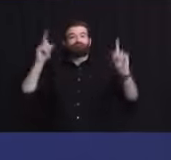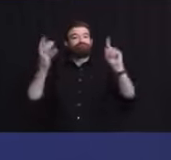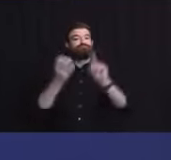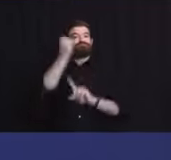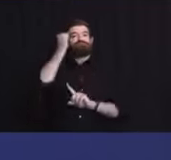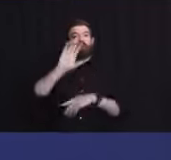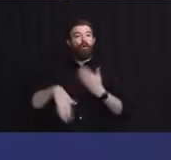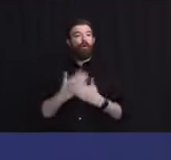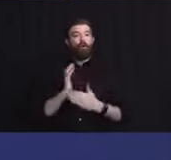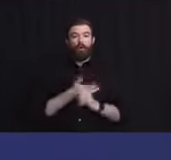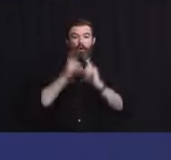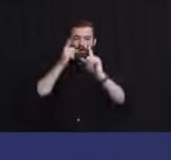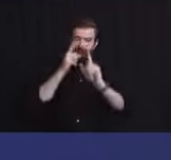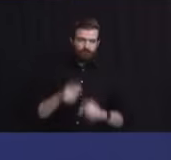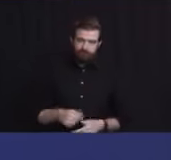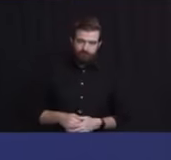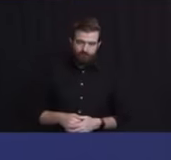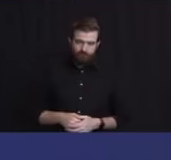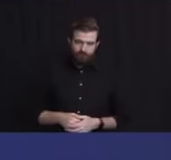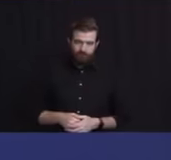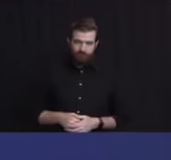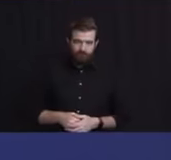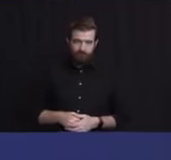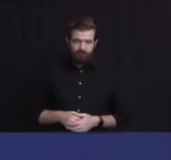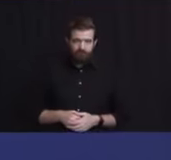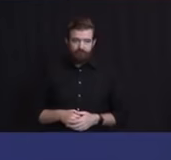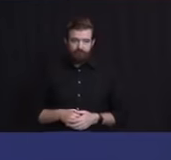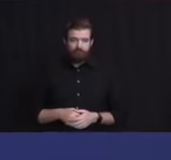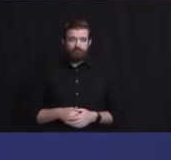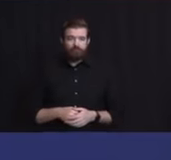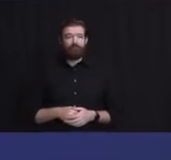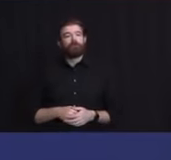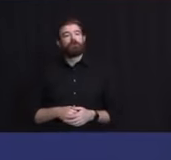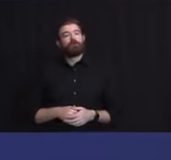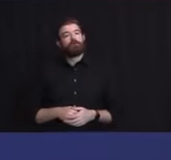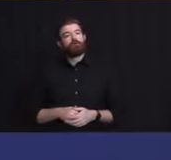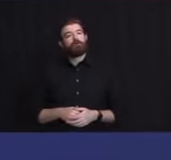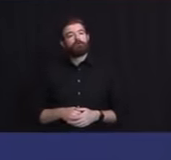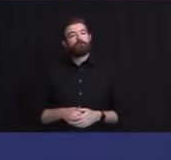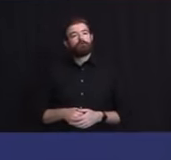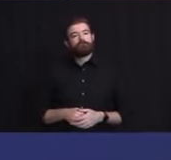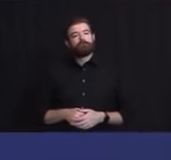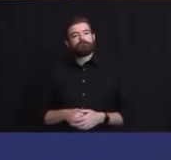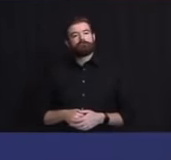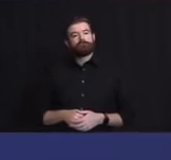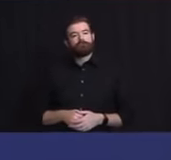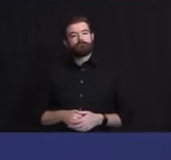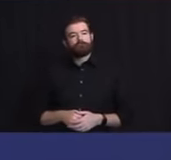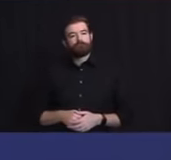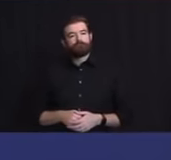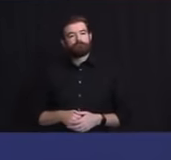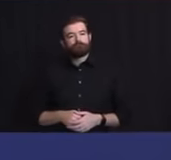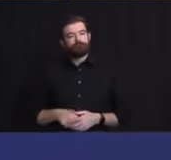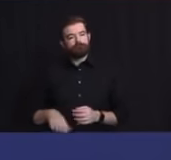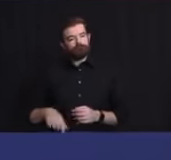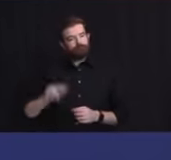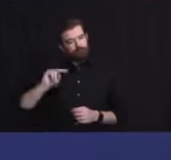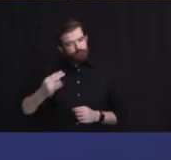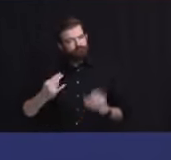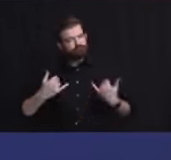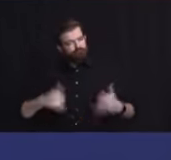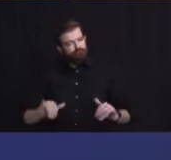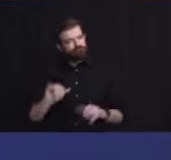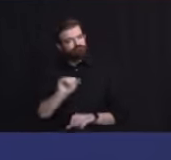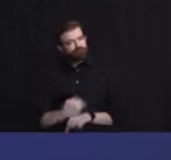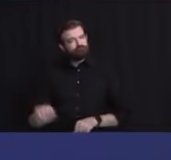a state, as a country, and my guess is well beyond, it is a work in progress, and we have a long way to go. Thank